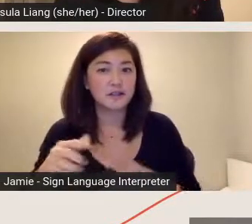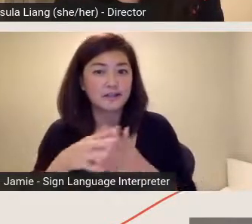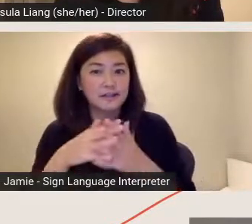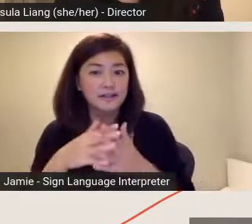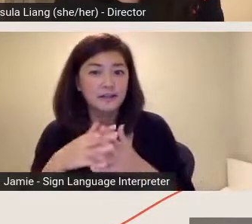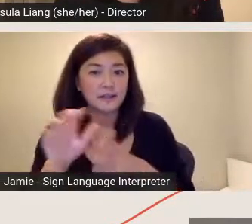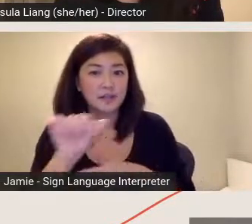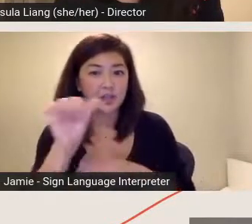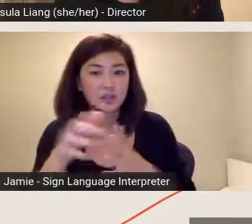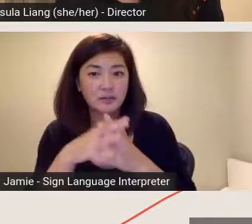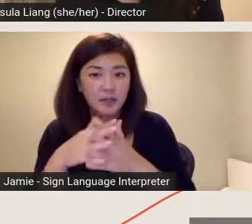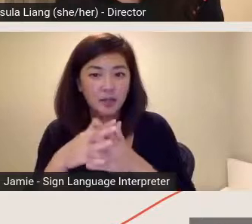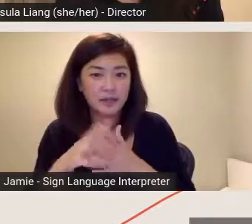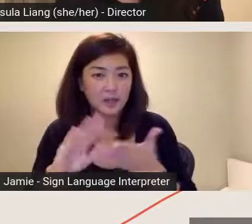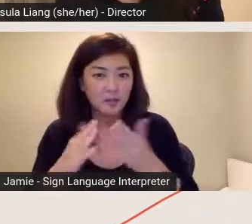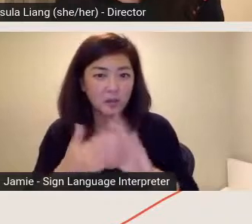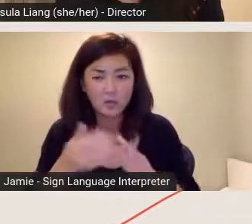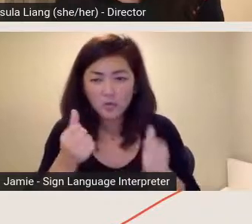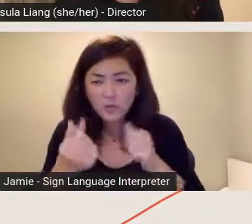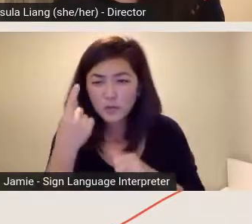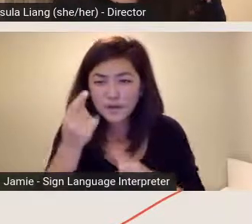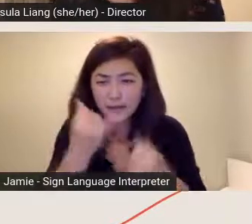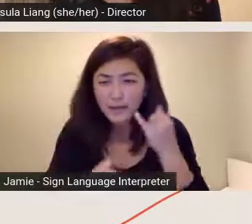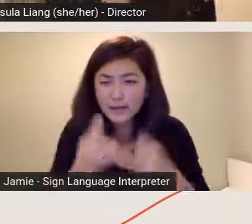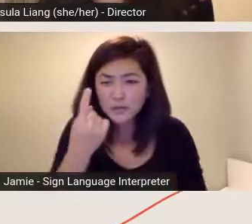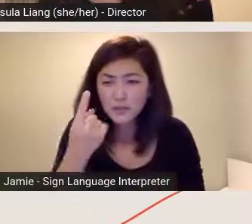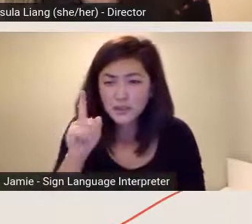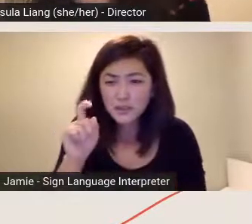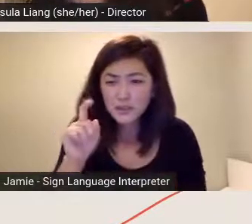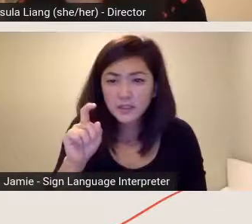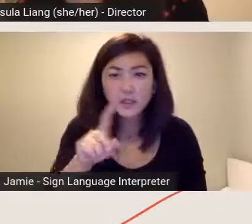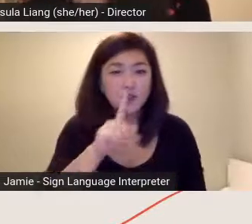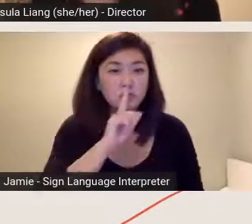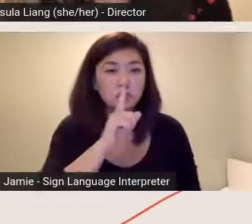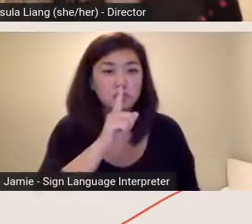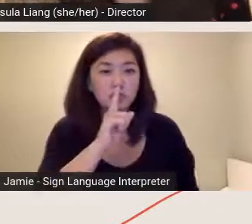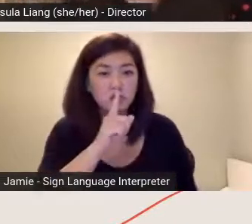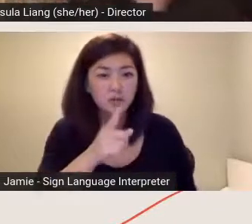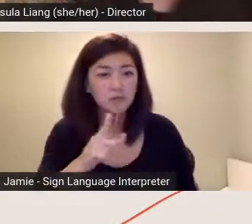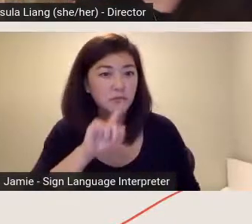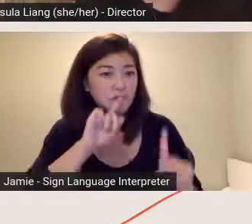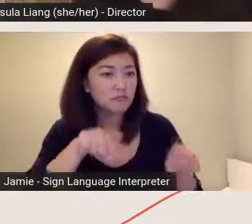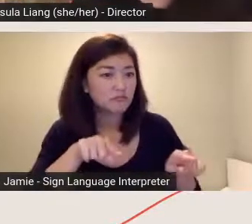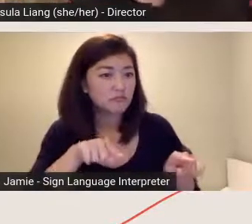Jason, do you want to go on that one? Which one, the last one?